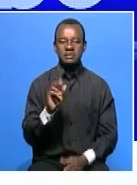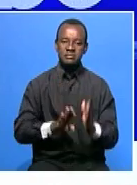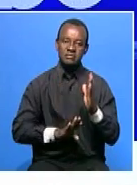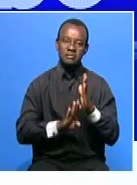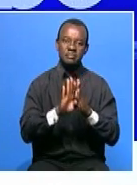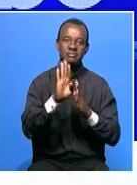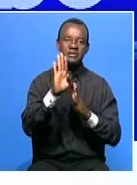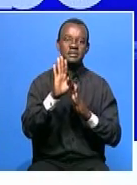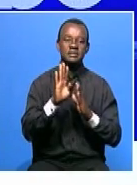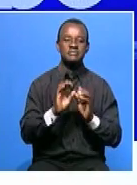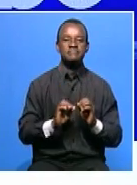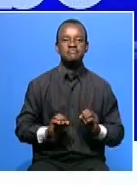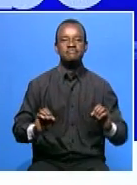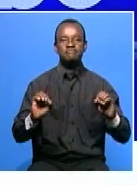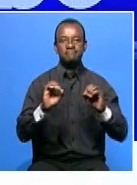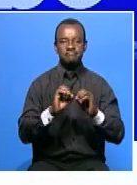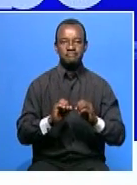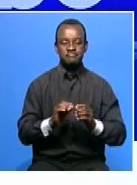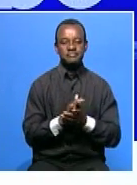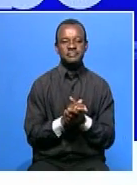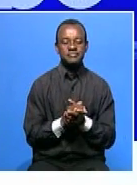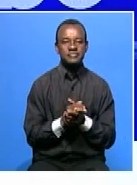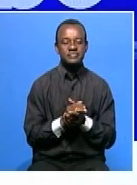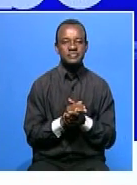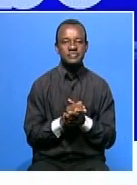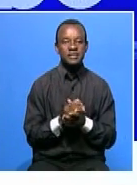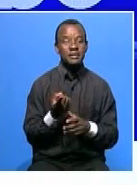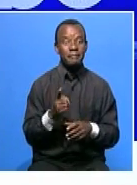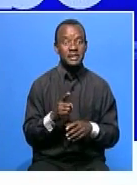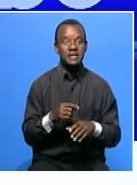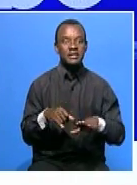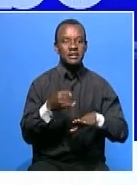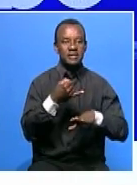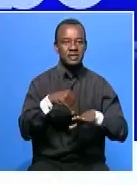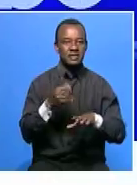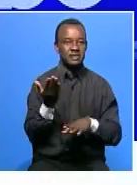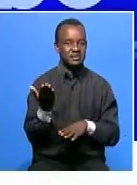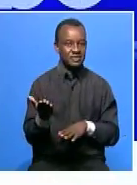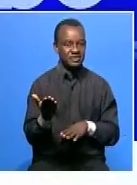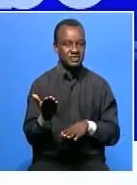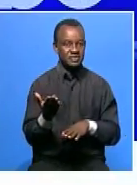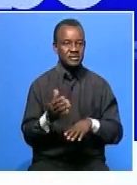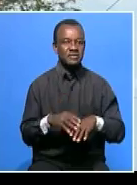most poorest inhabitants in the country despite flourishing in wildlife tourism. Blanche Gorses reports.